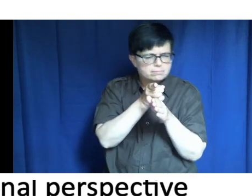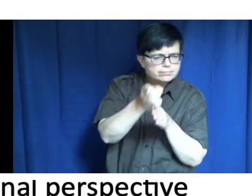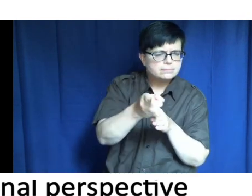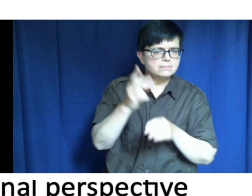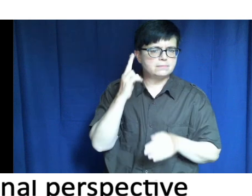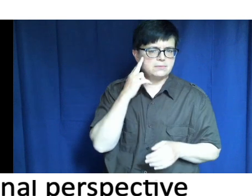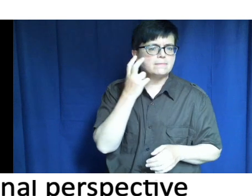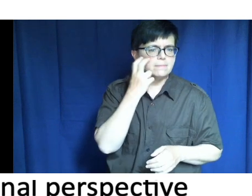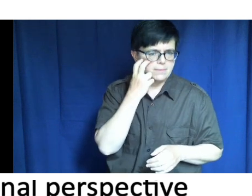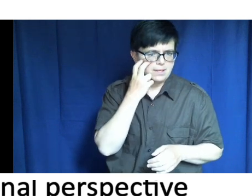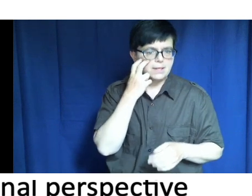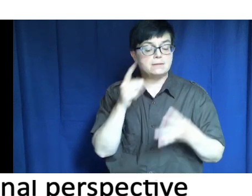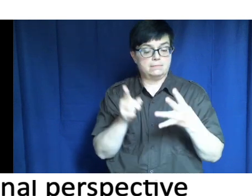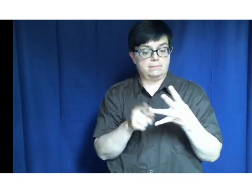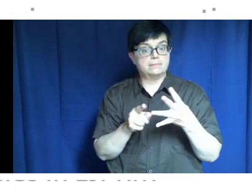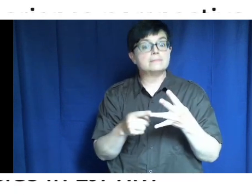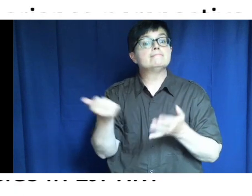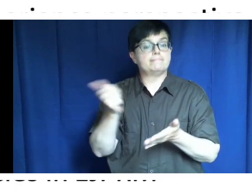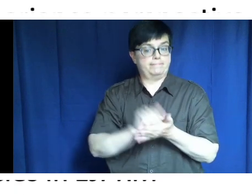also already published.